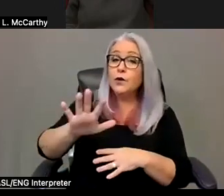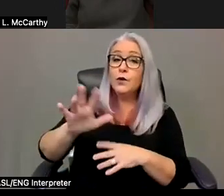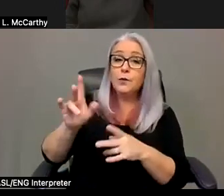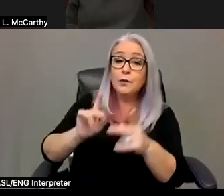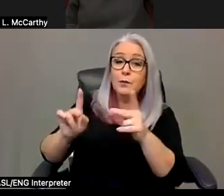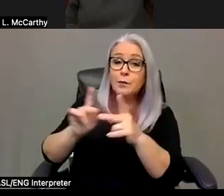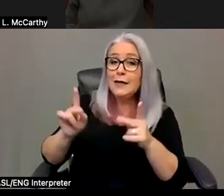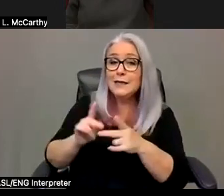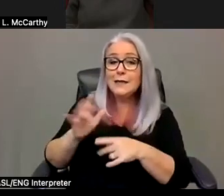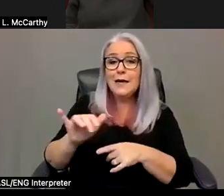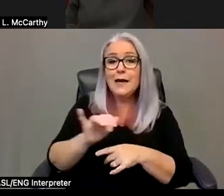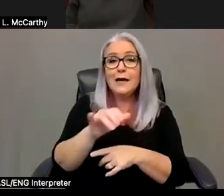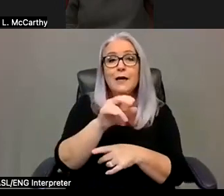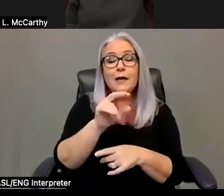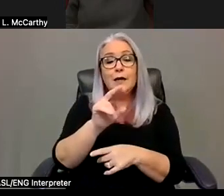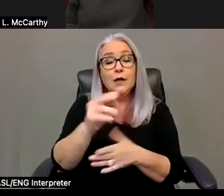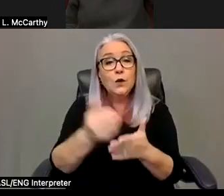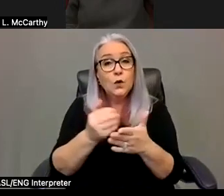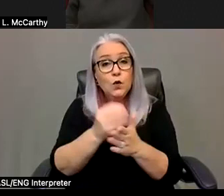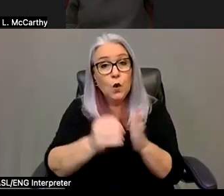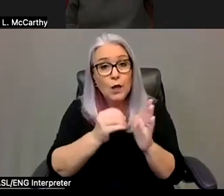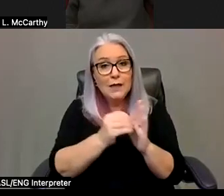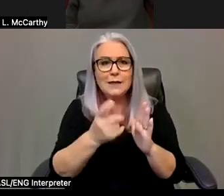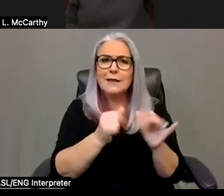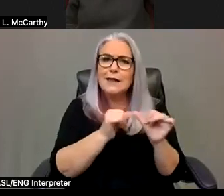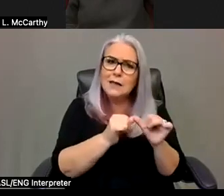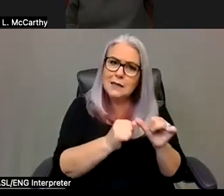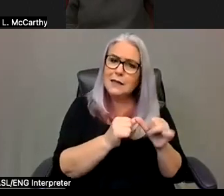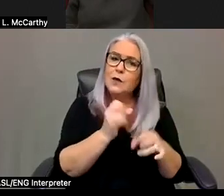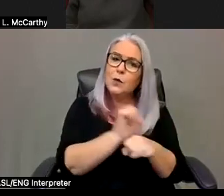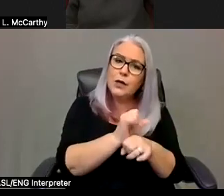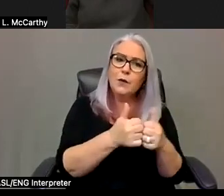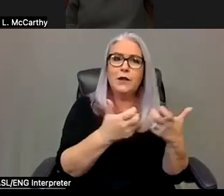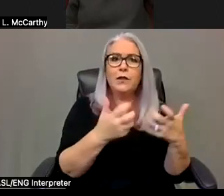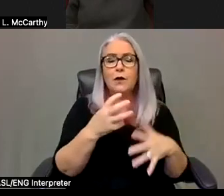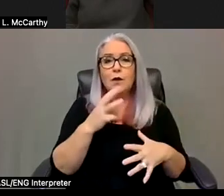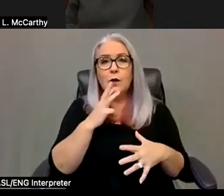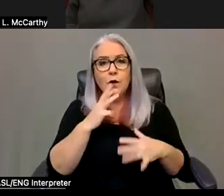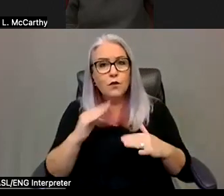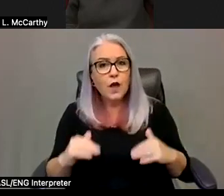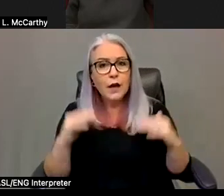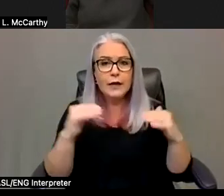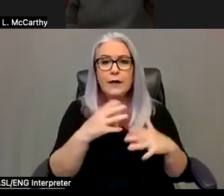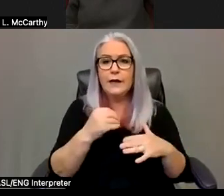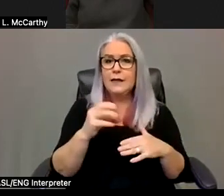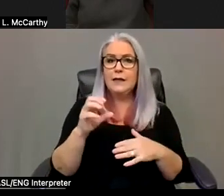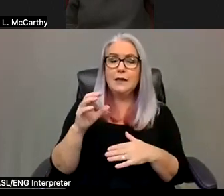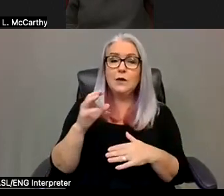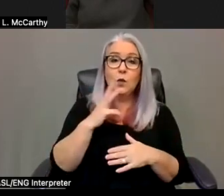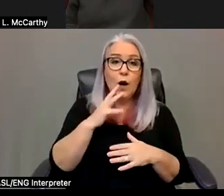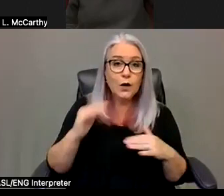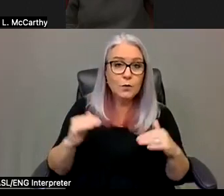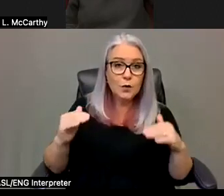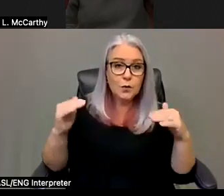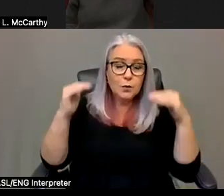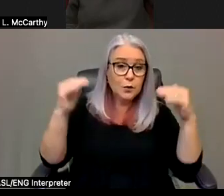municipalities like New Orleans, for example, which is constantly dealing with issues of flooding and sea rising, the